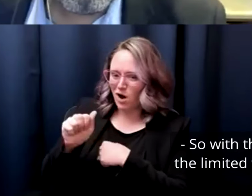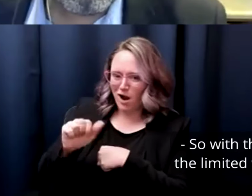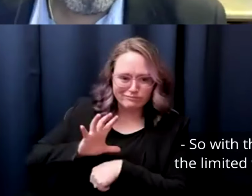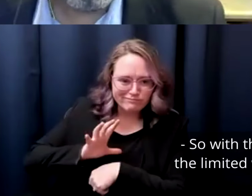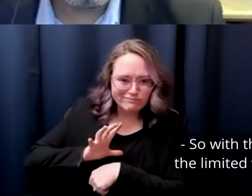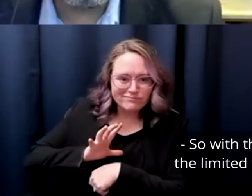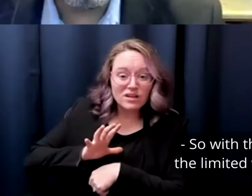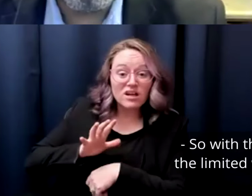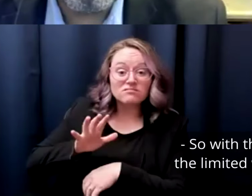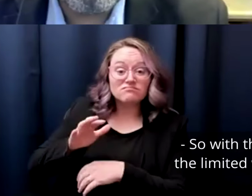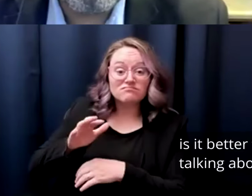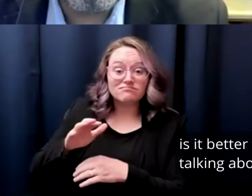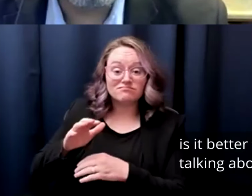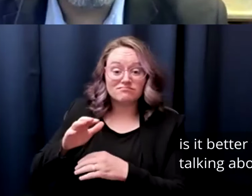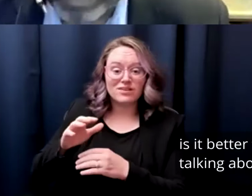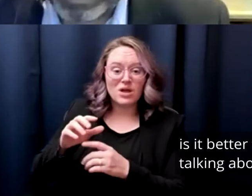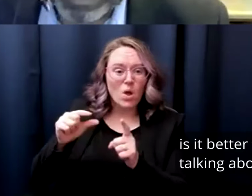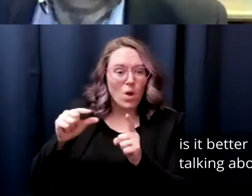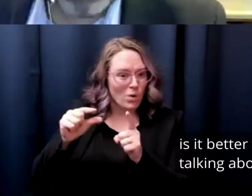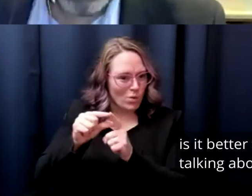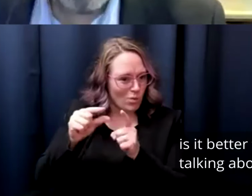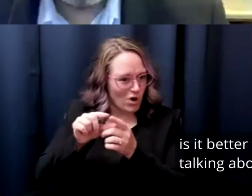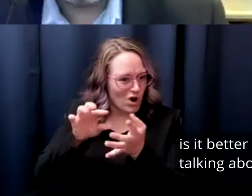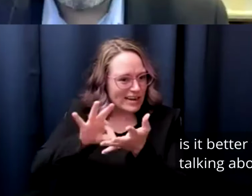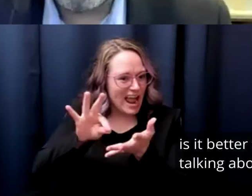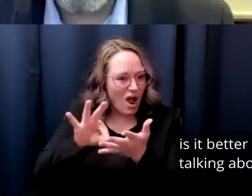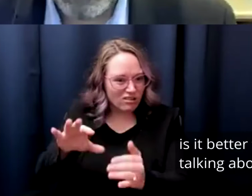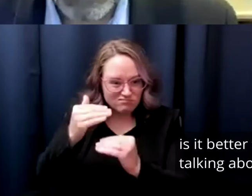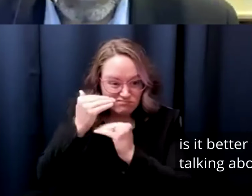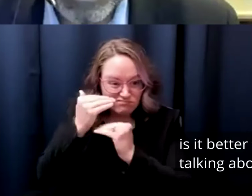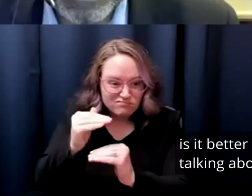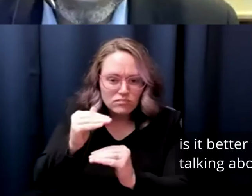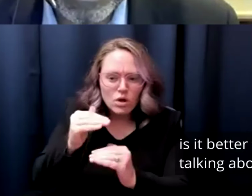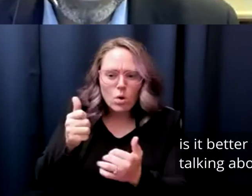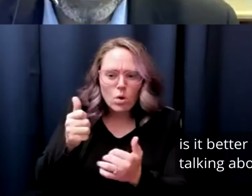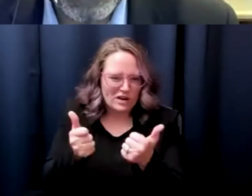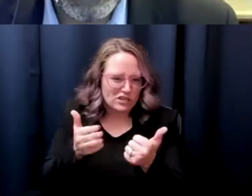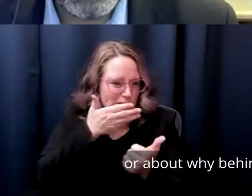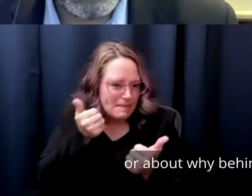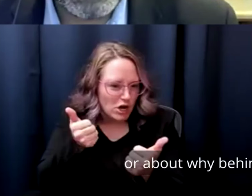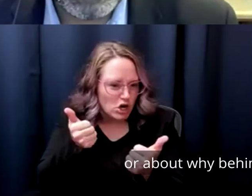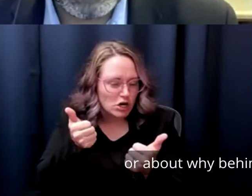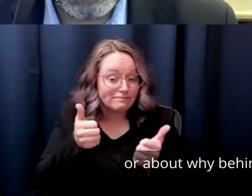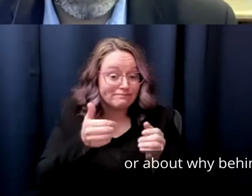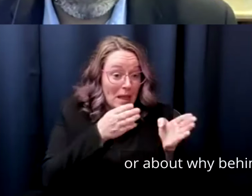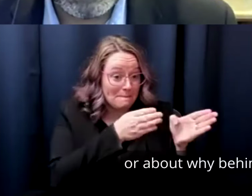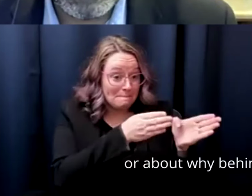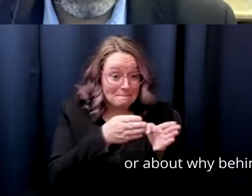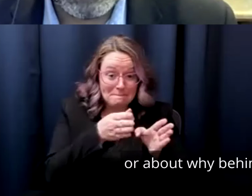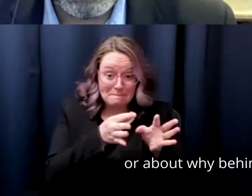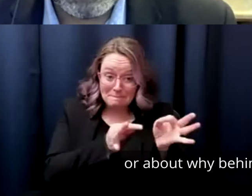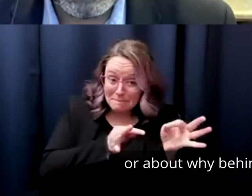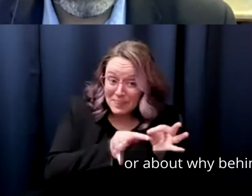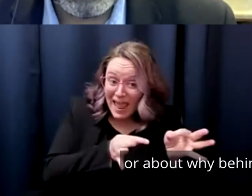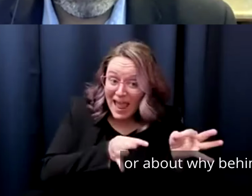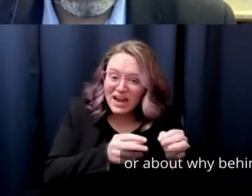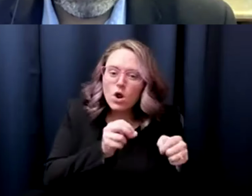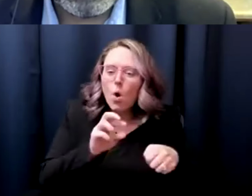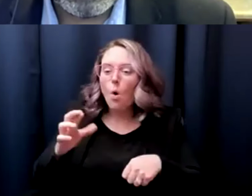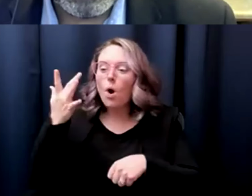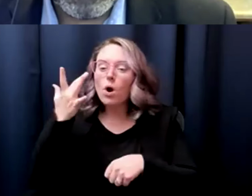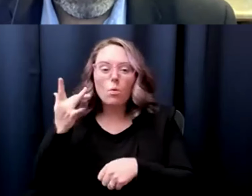with the limited word count, is it better to focus on talking about the plan or about why behind your